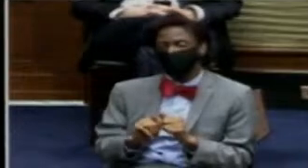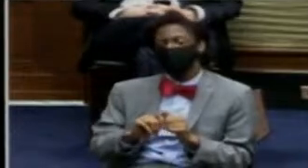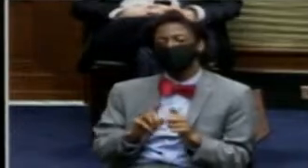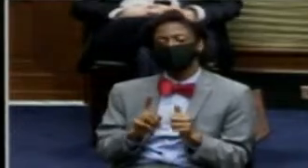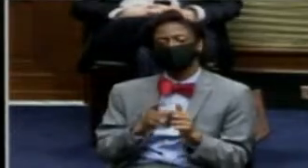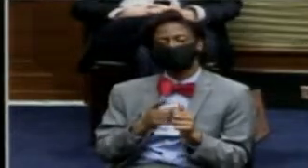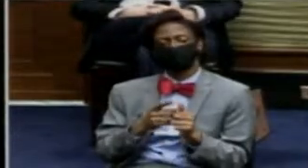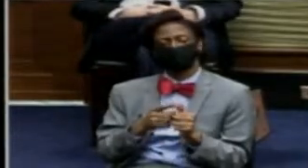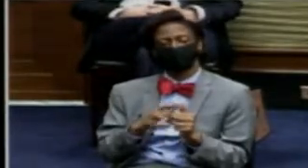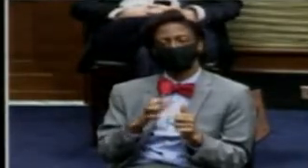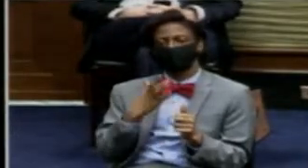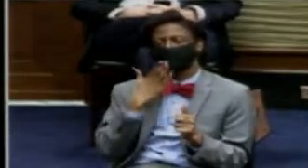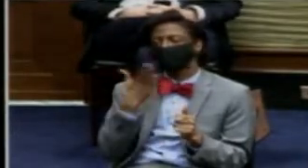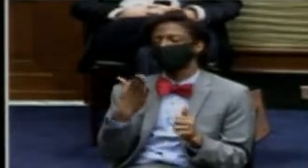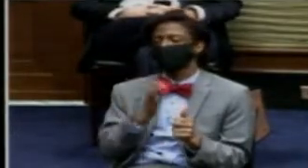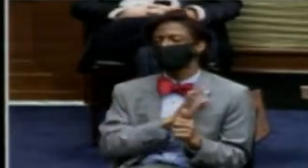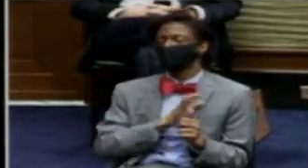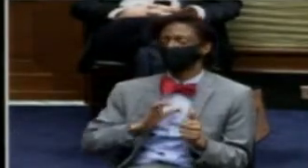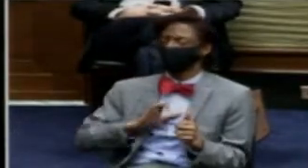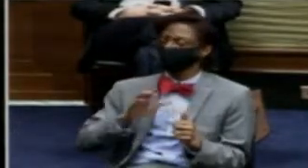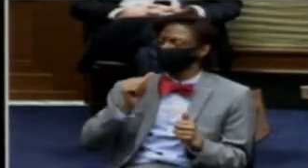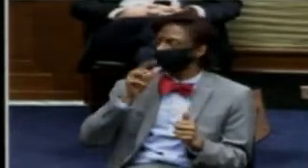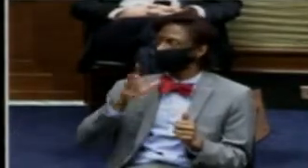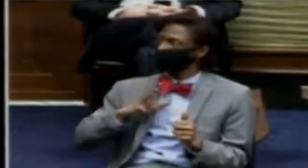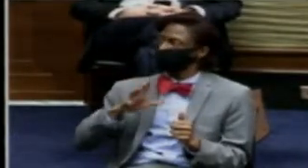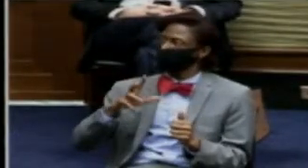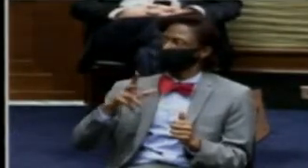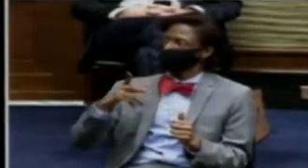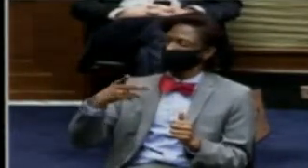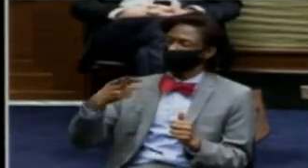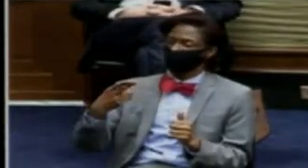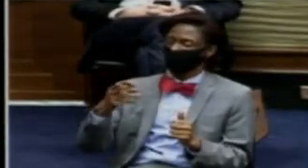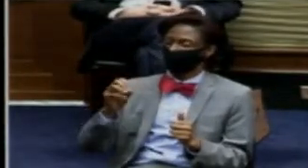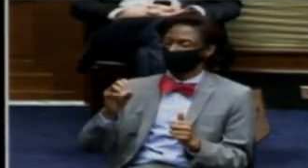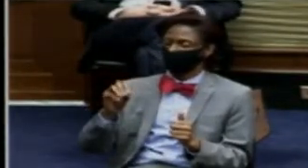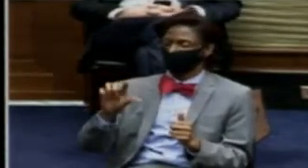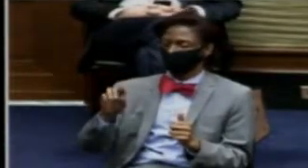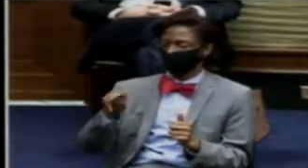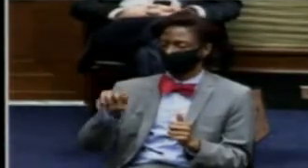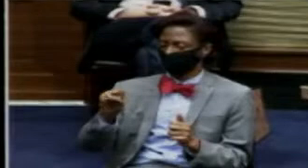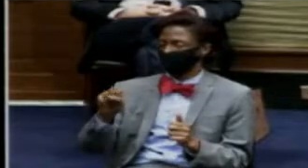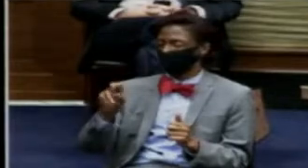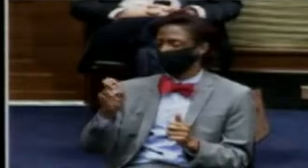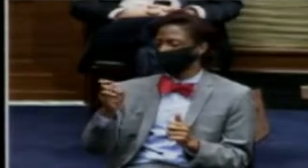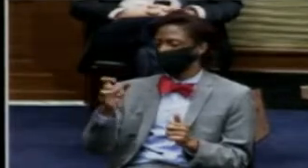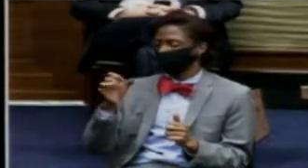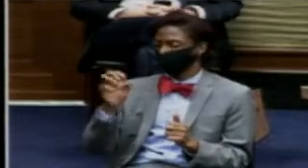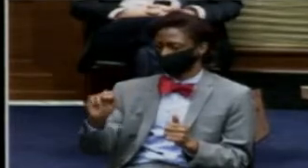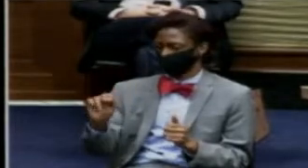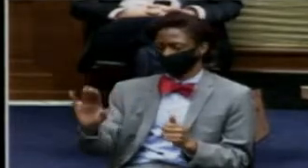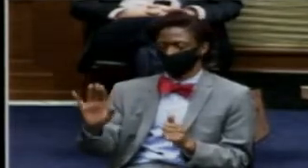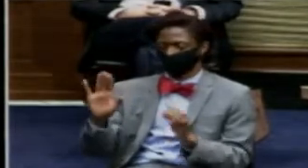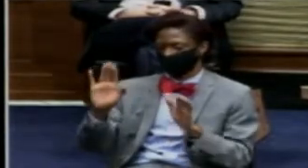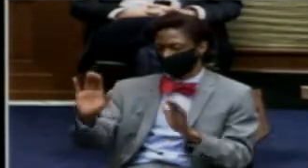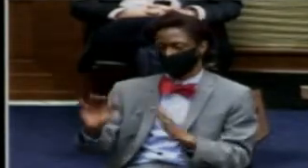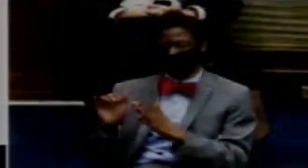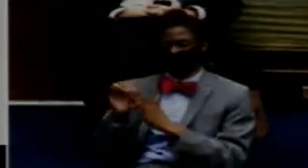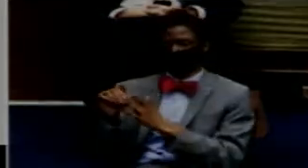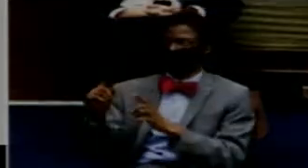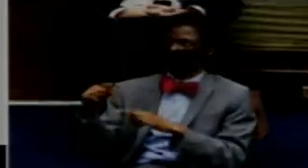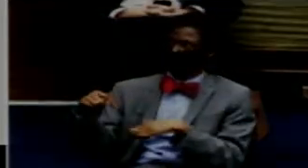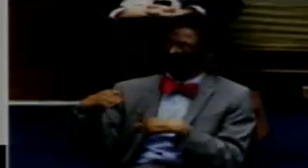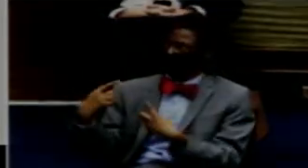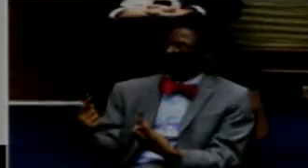thank Congresswoman Holmes Norton for her amazing leadership over so many years. Certainly, I misread